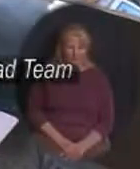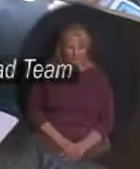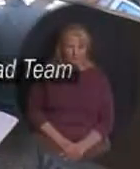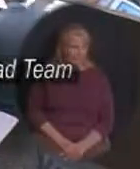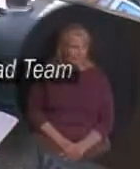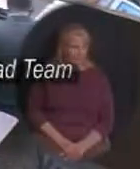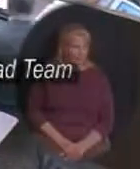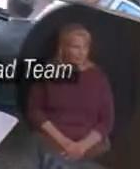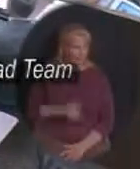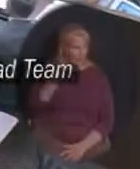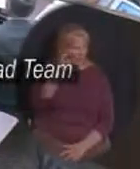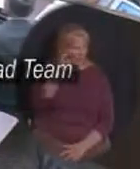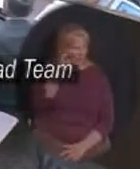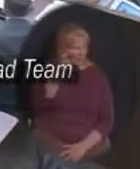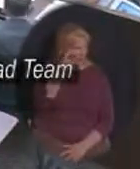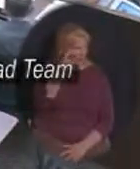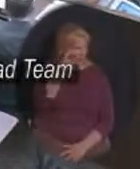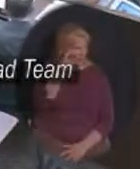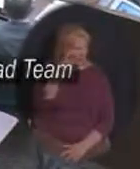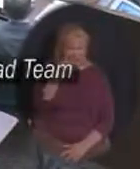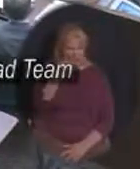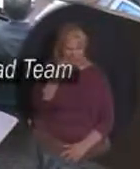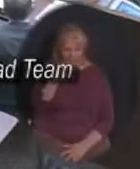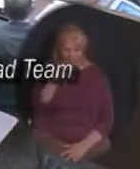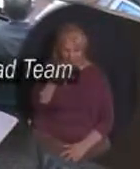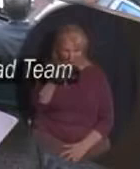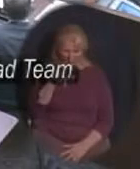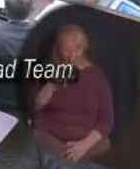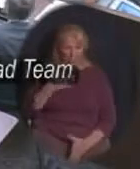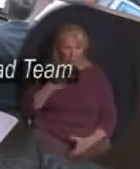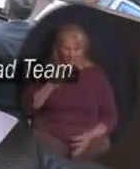And I think Carol probably wanted me to also